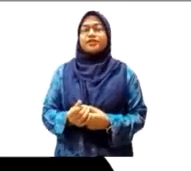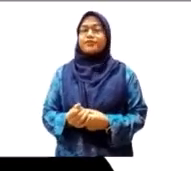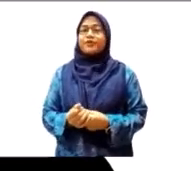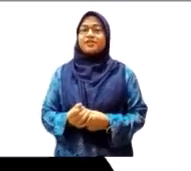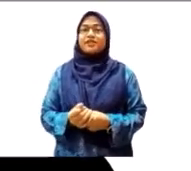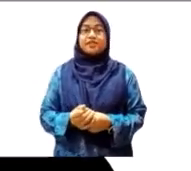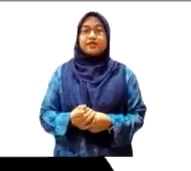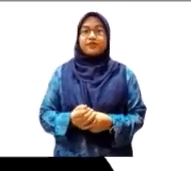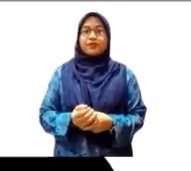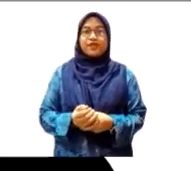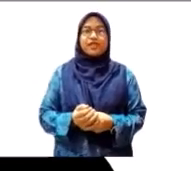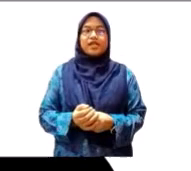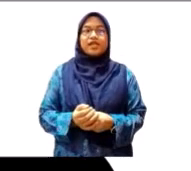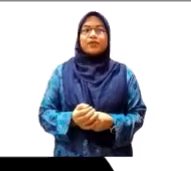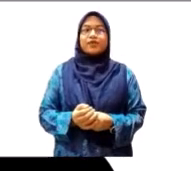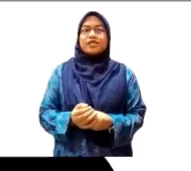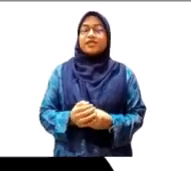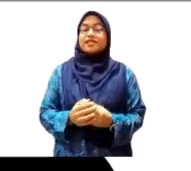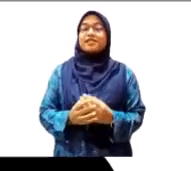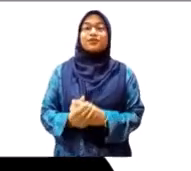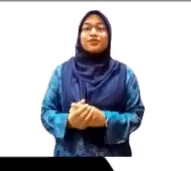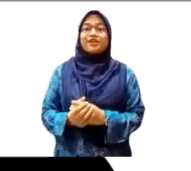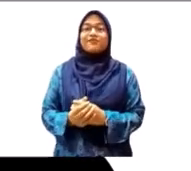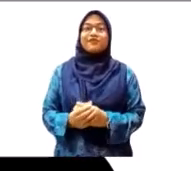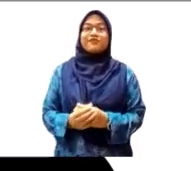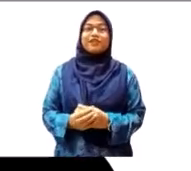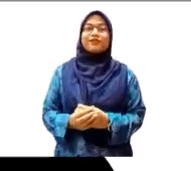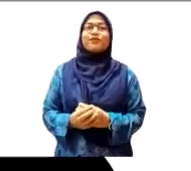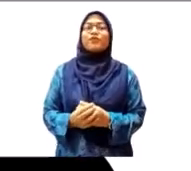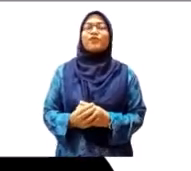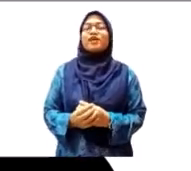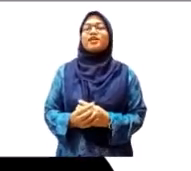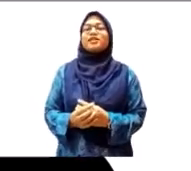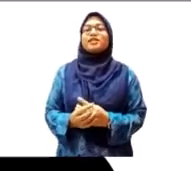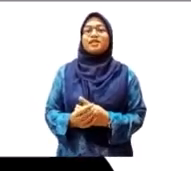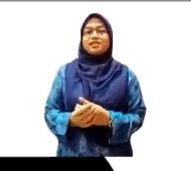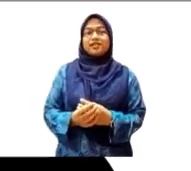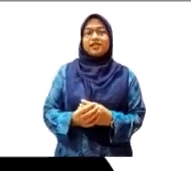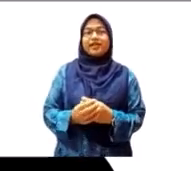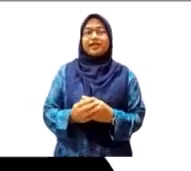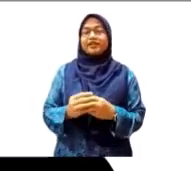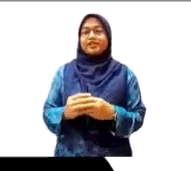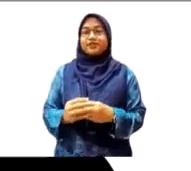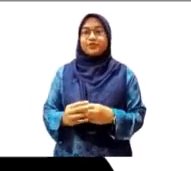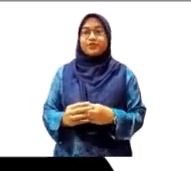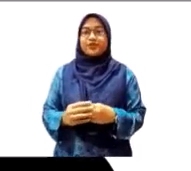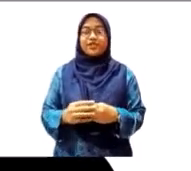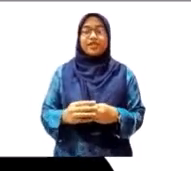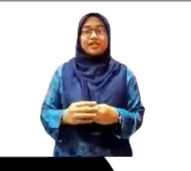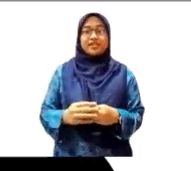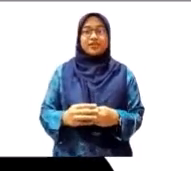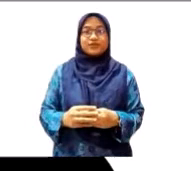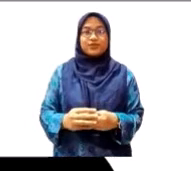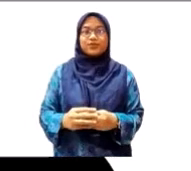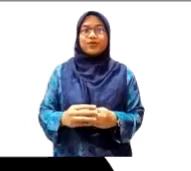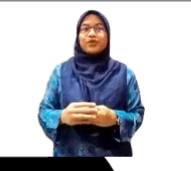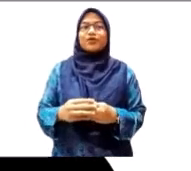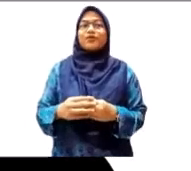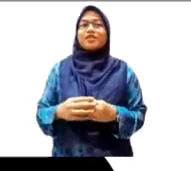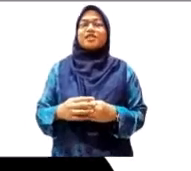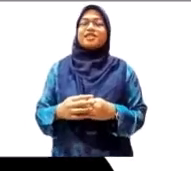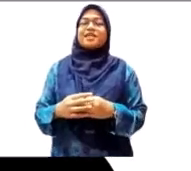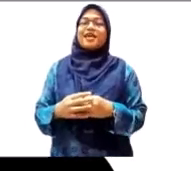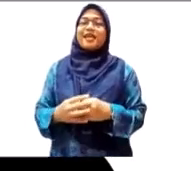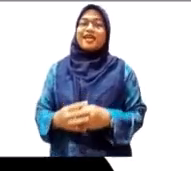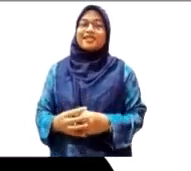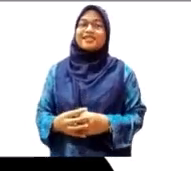got 0.771, which it is a good alpha value, while in section D, I got 0.902,